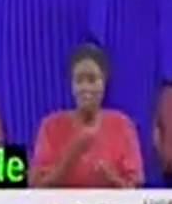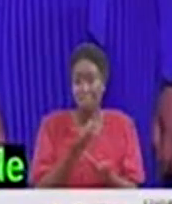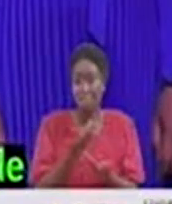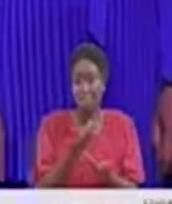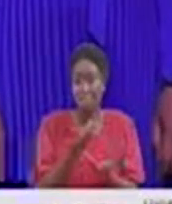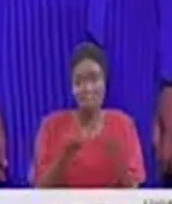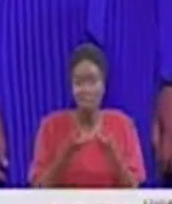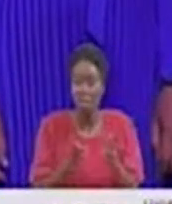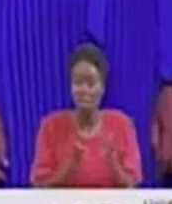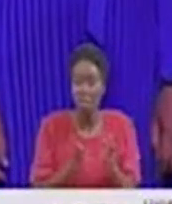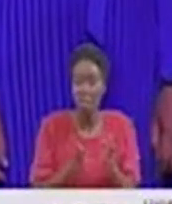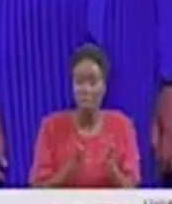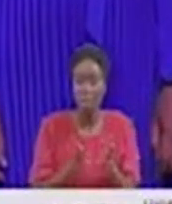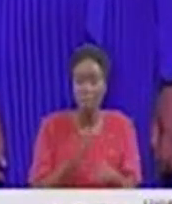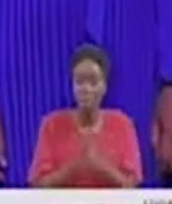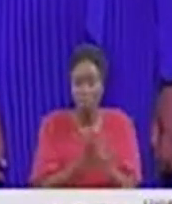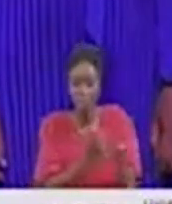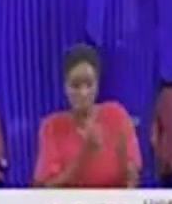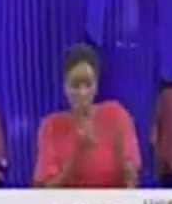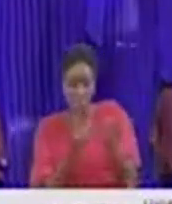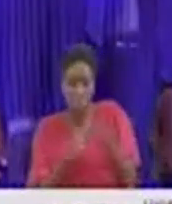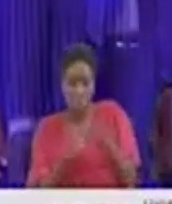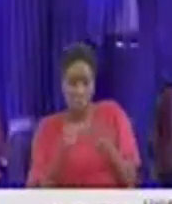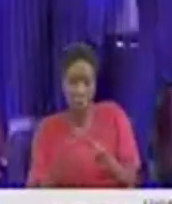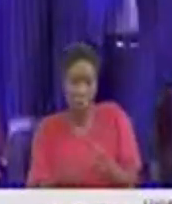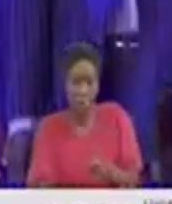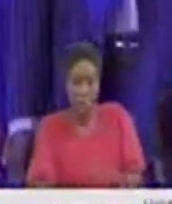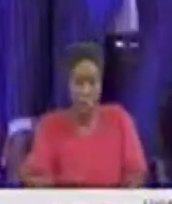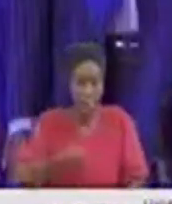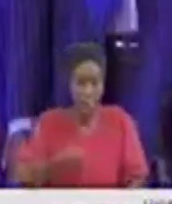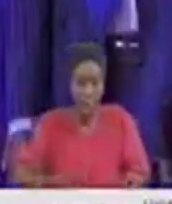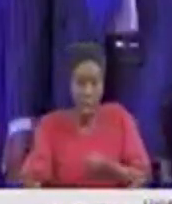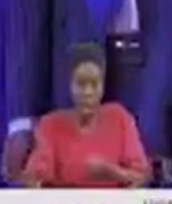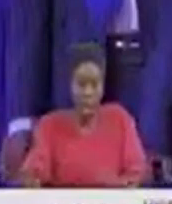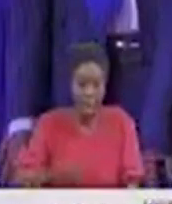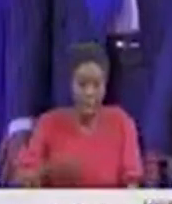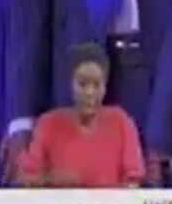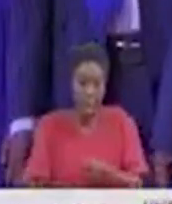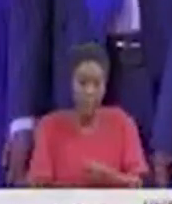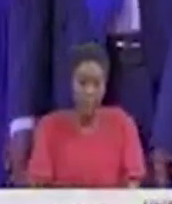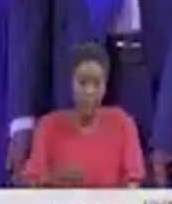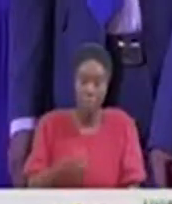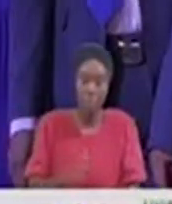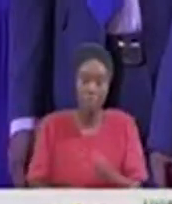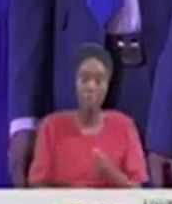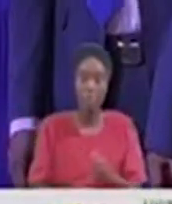remedy. Just come to the well.